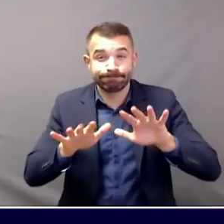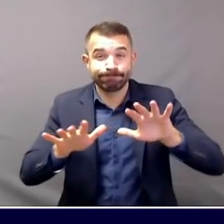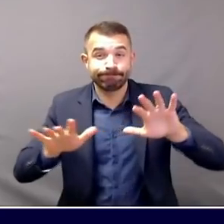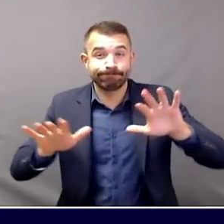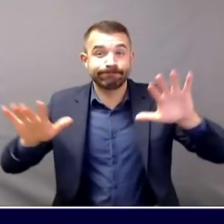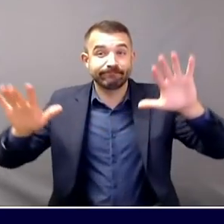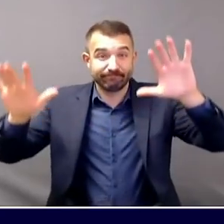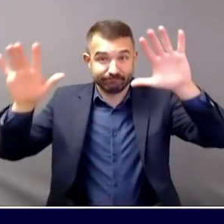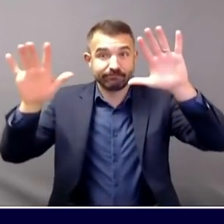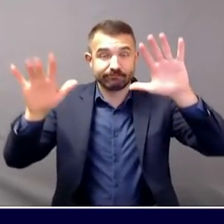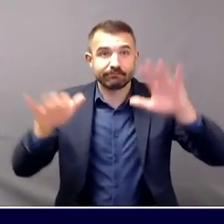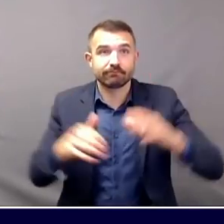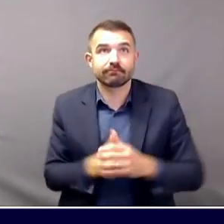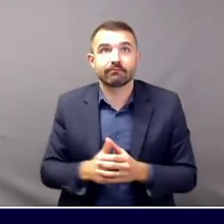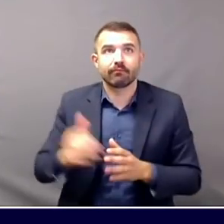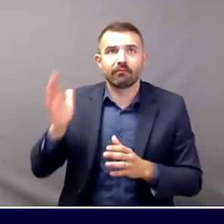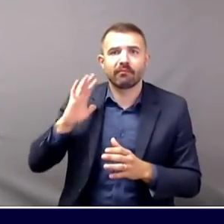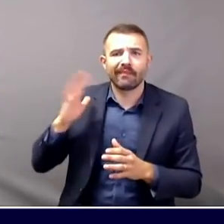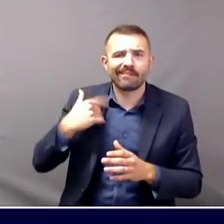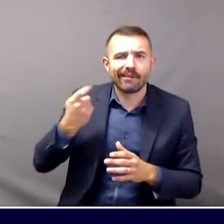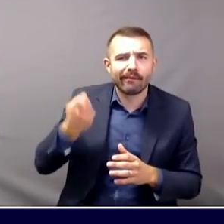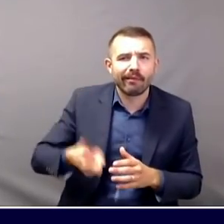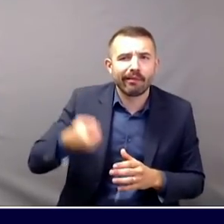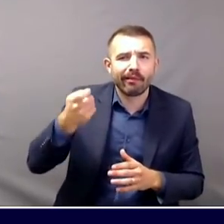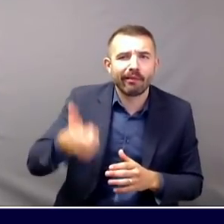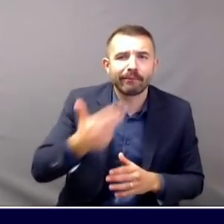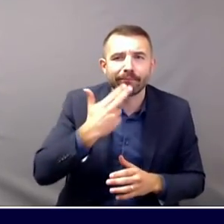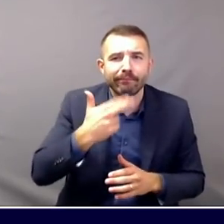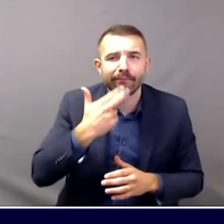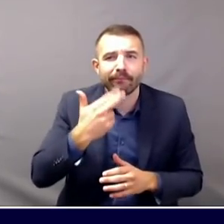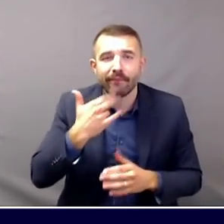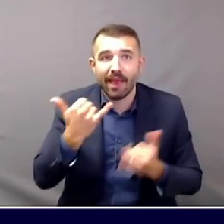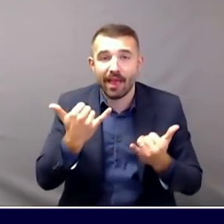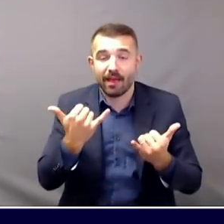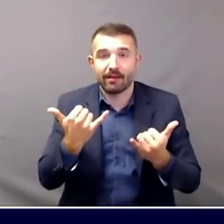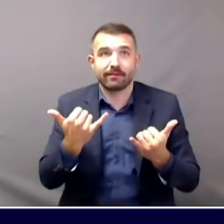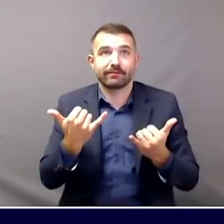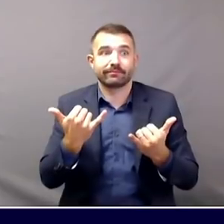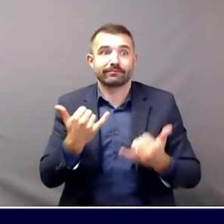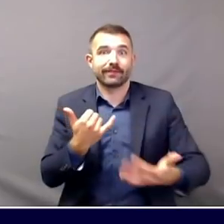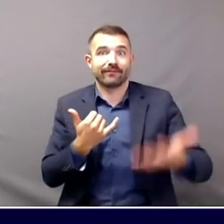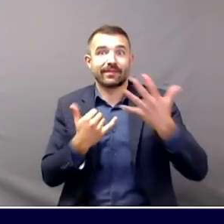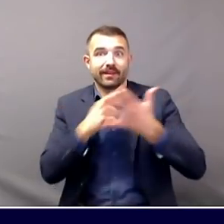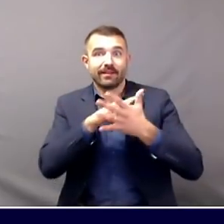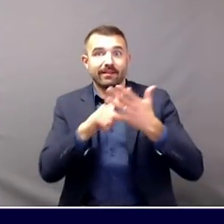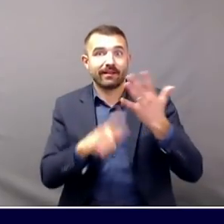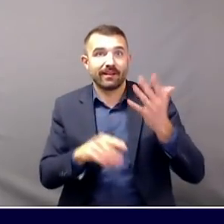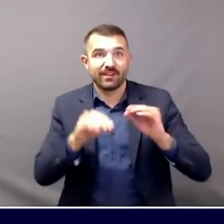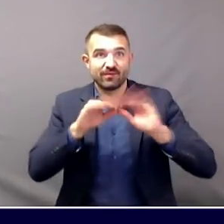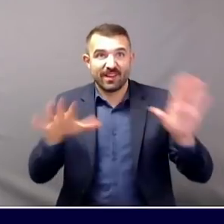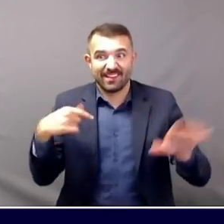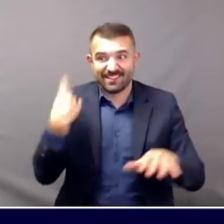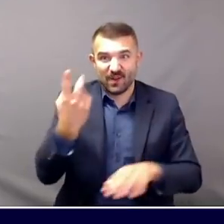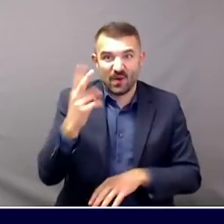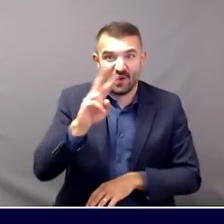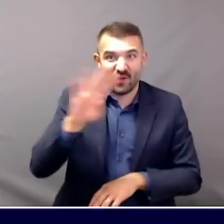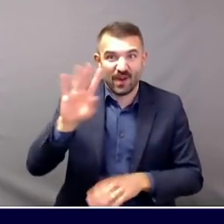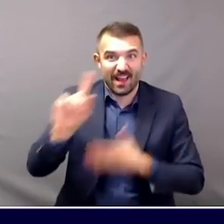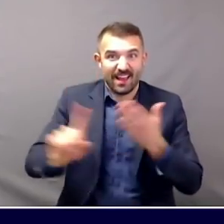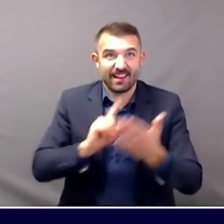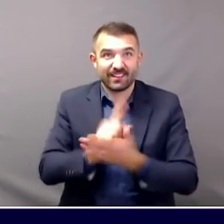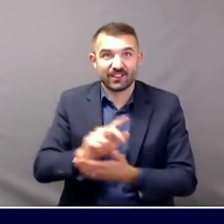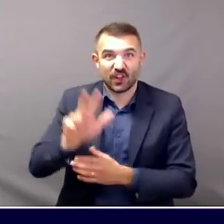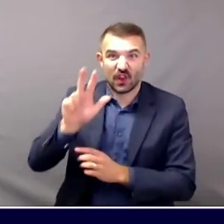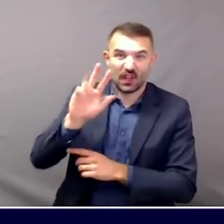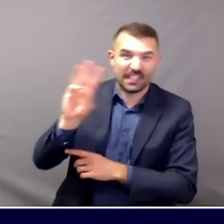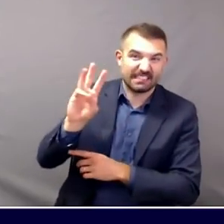were previously few. That's just 5 outbreaks that I've mentioned in the past 24, 36 hours that we've opened up